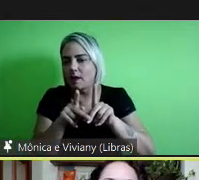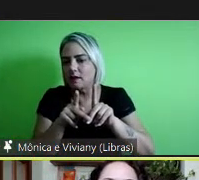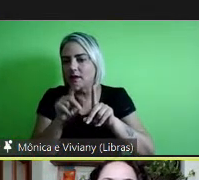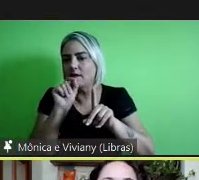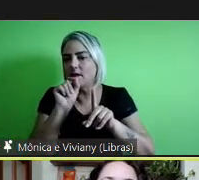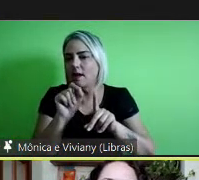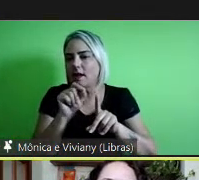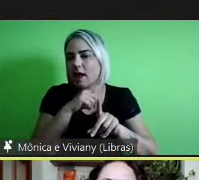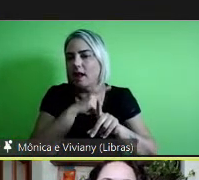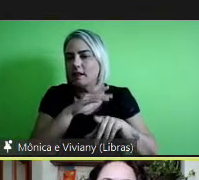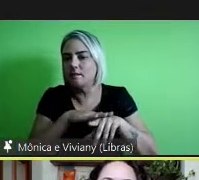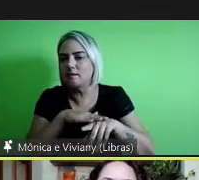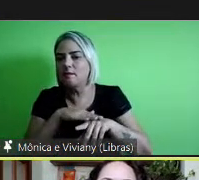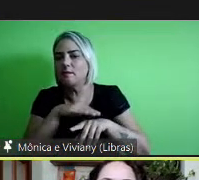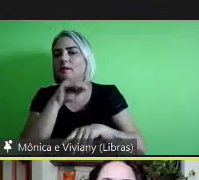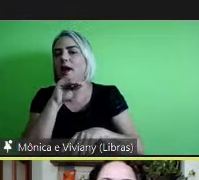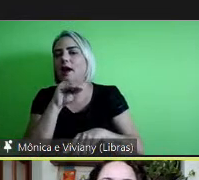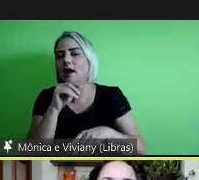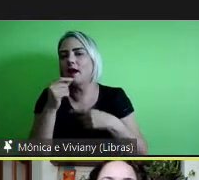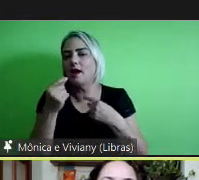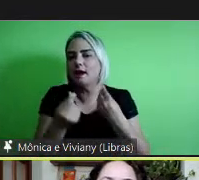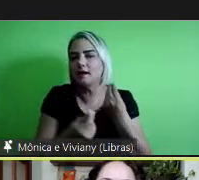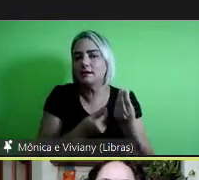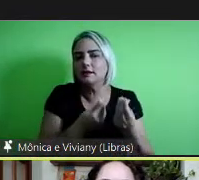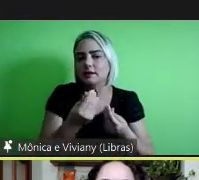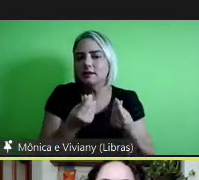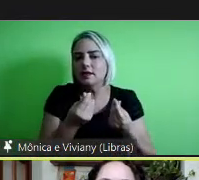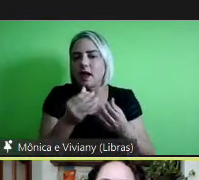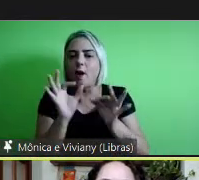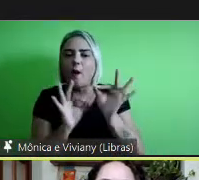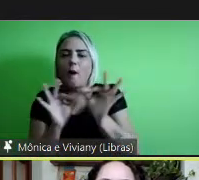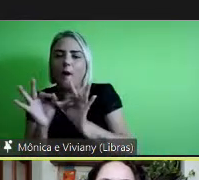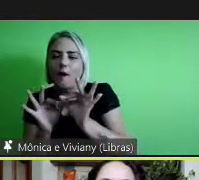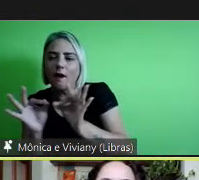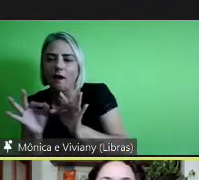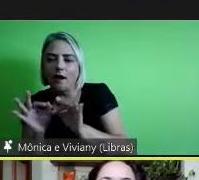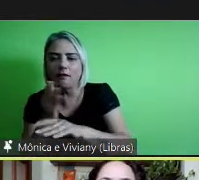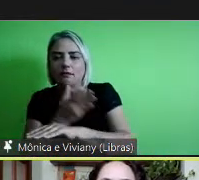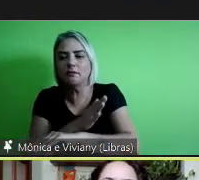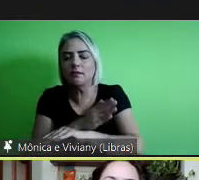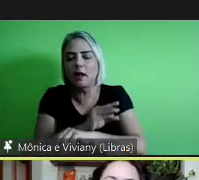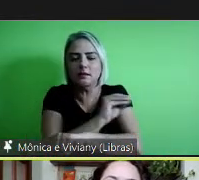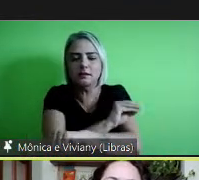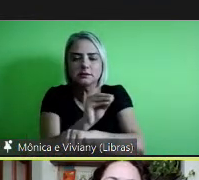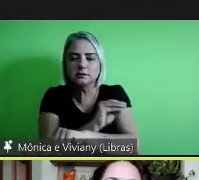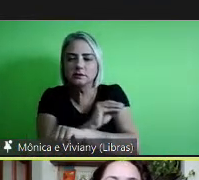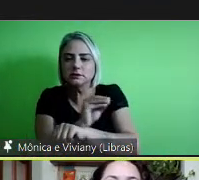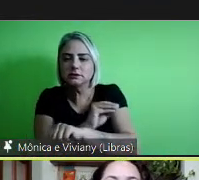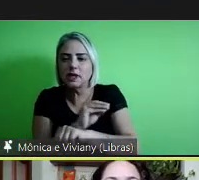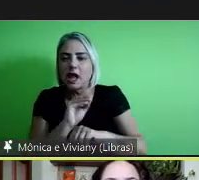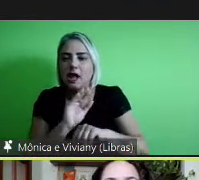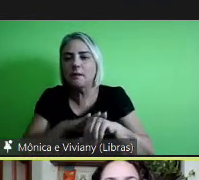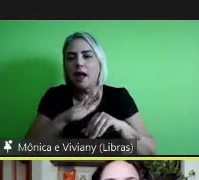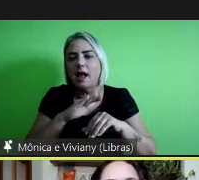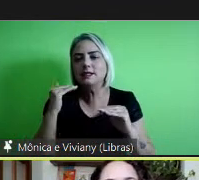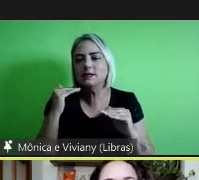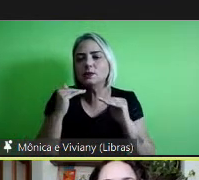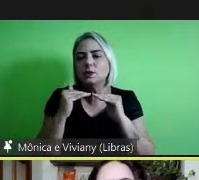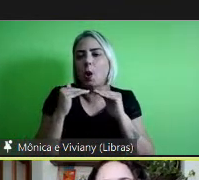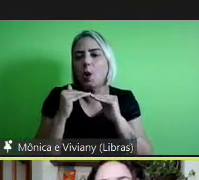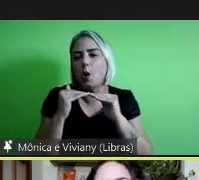a population there, they have more chances to do the organization of care practices which are